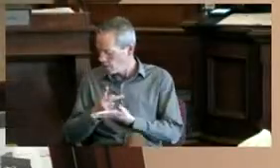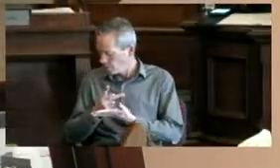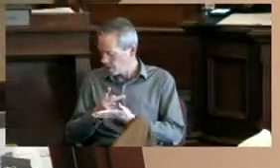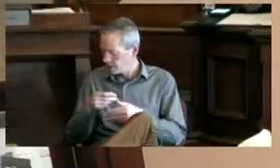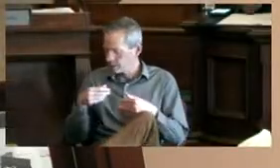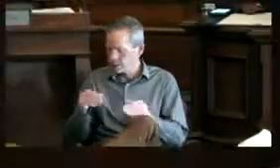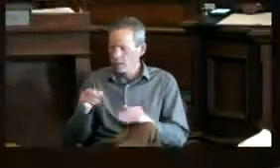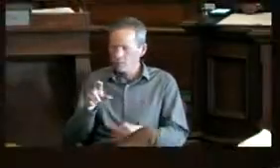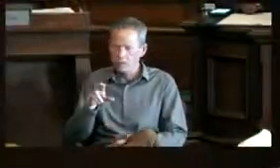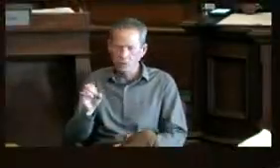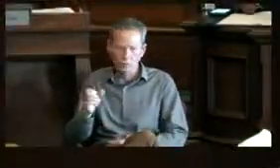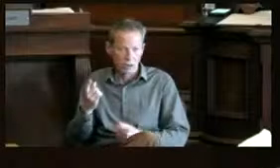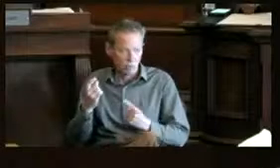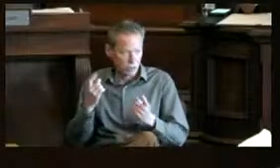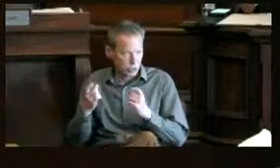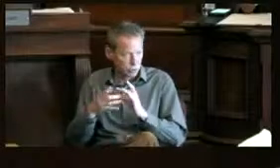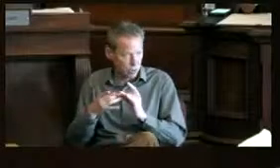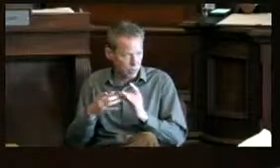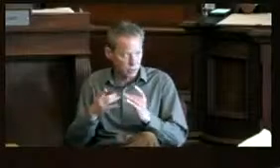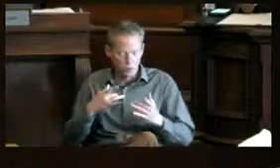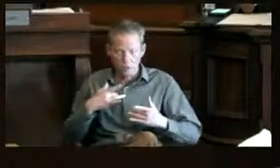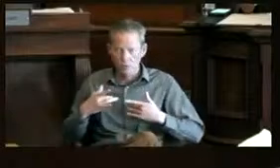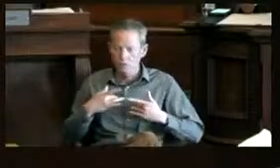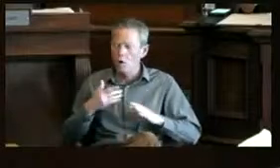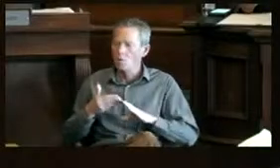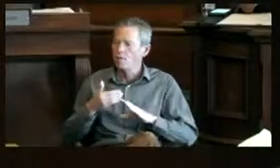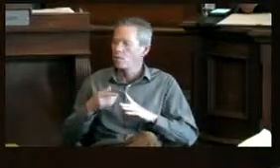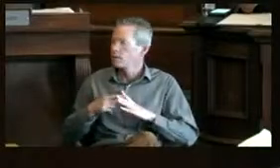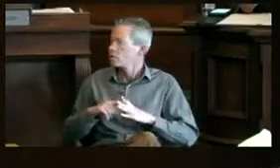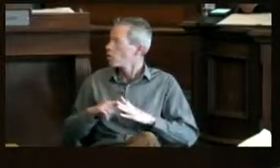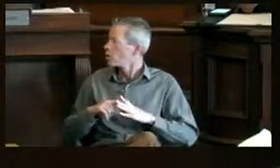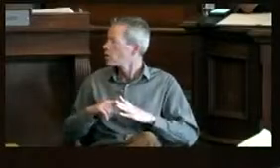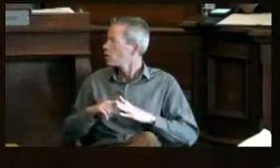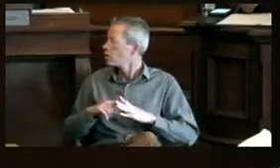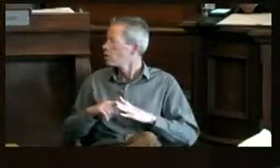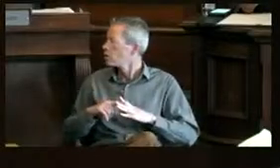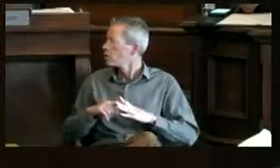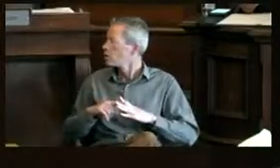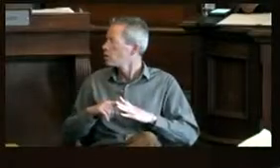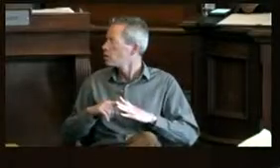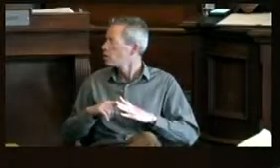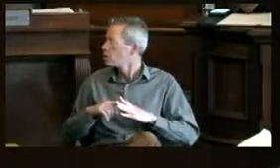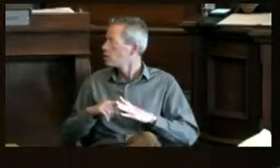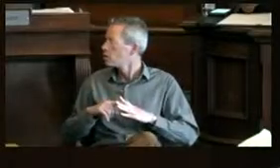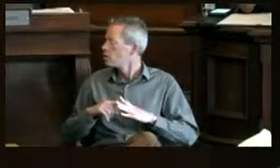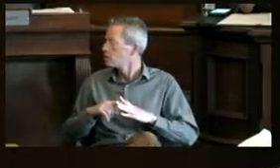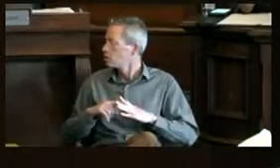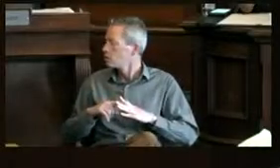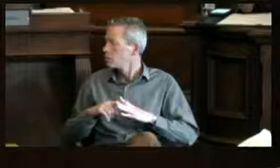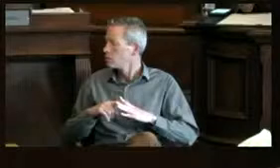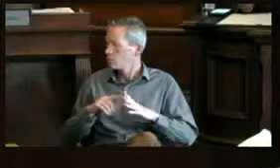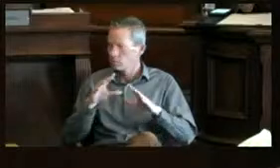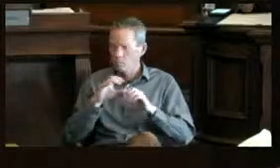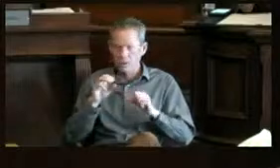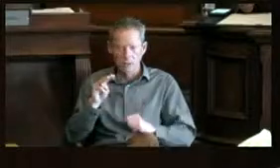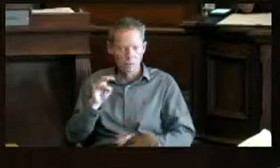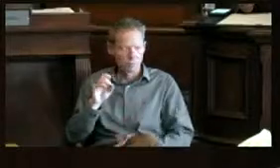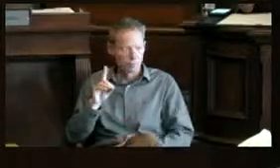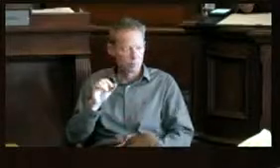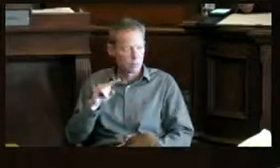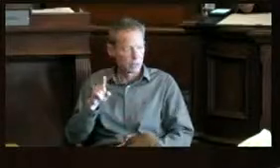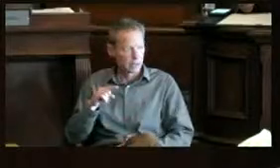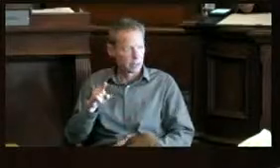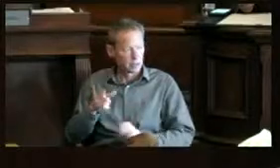real estate. Questions, comments, or concerns? Oh, before we get going, before we get under that one, President Melendez